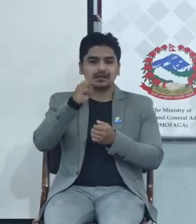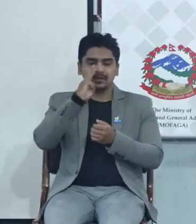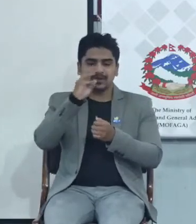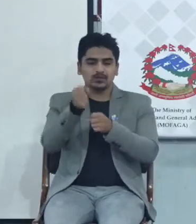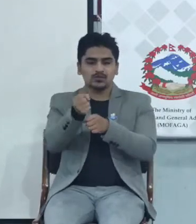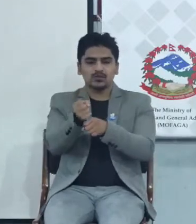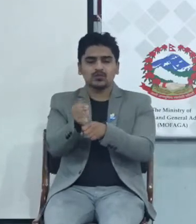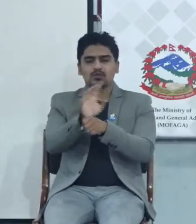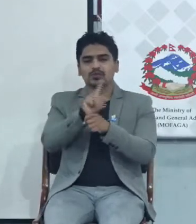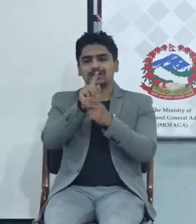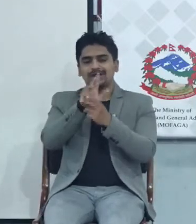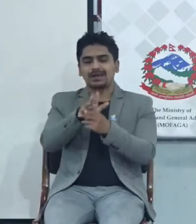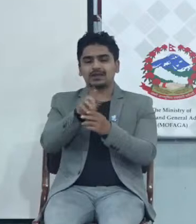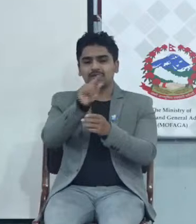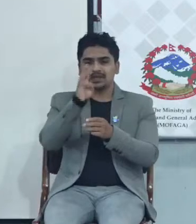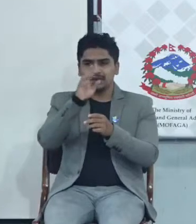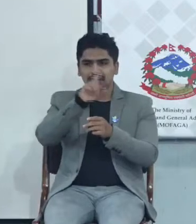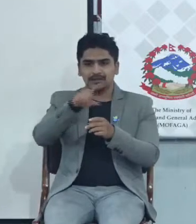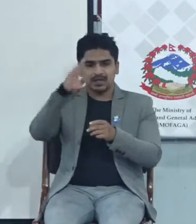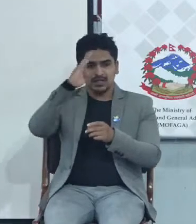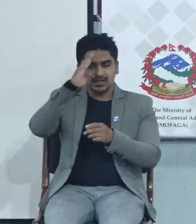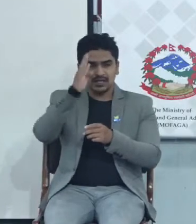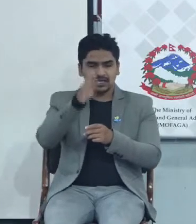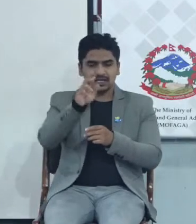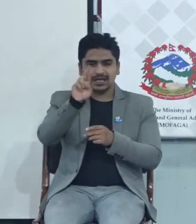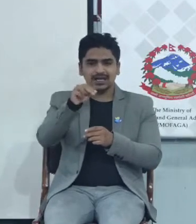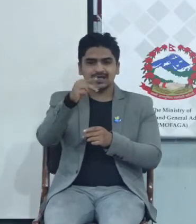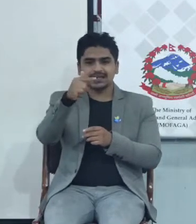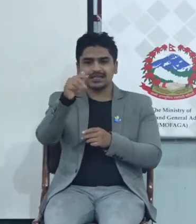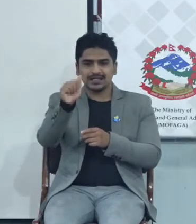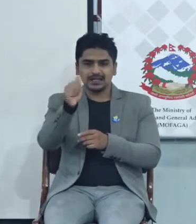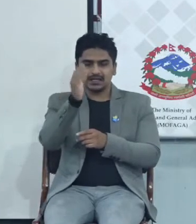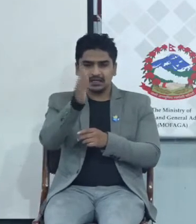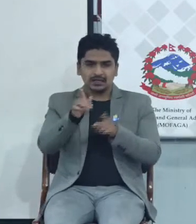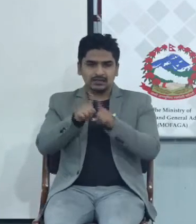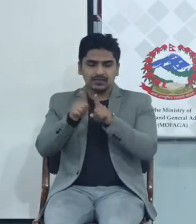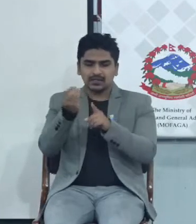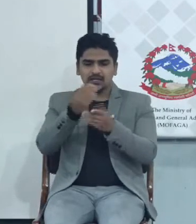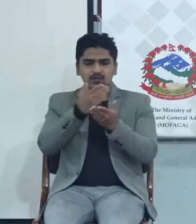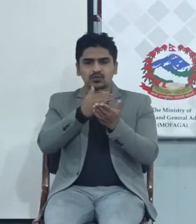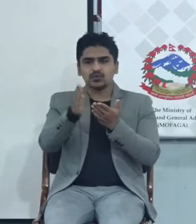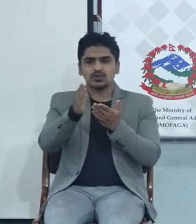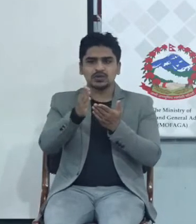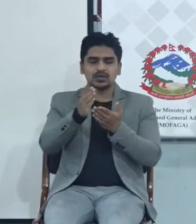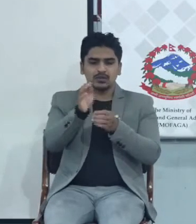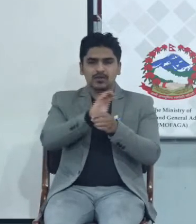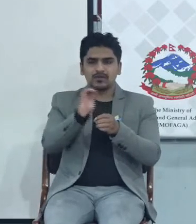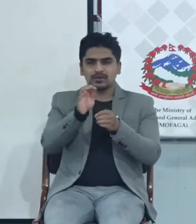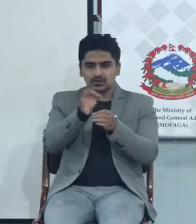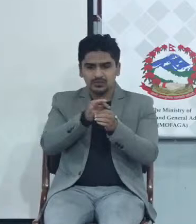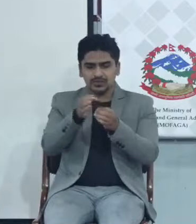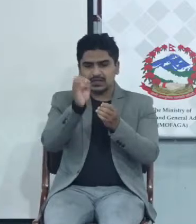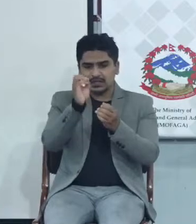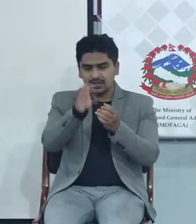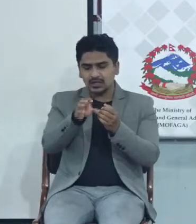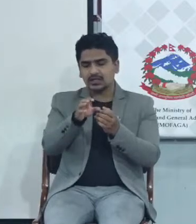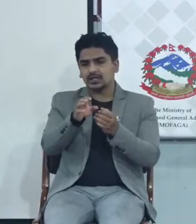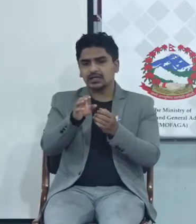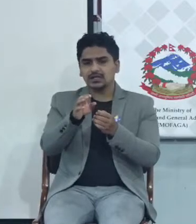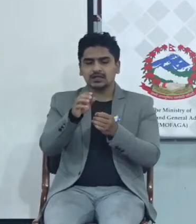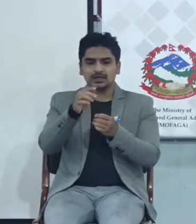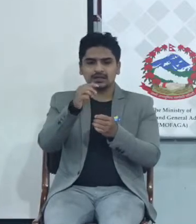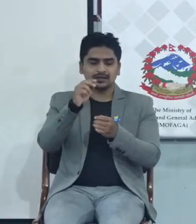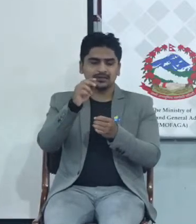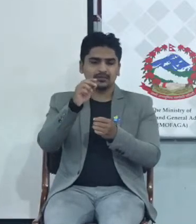yes, Nepal government is giving some some orders to